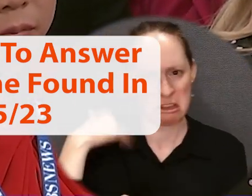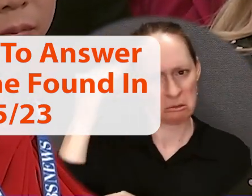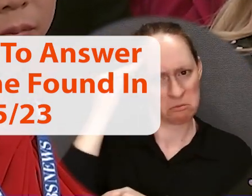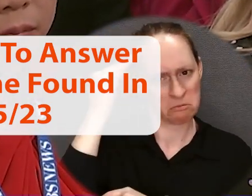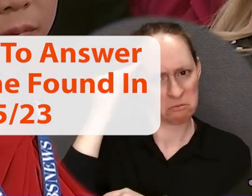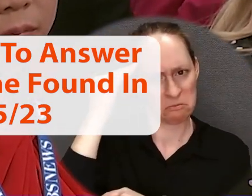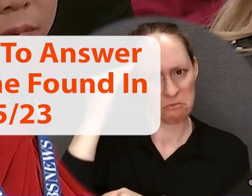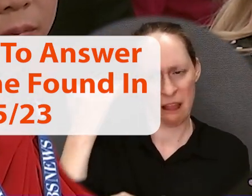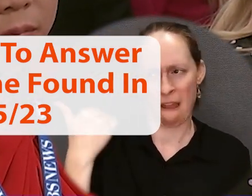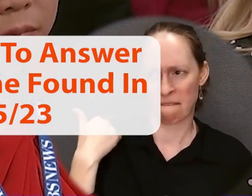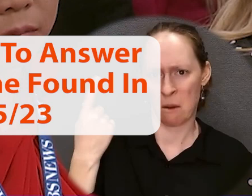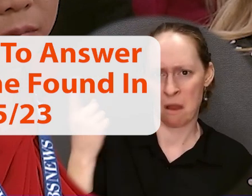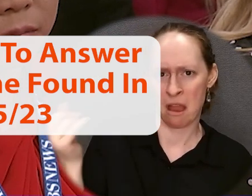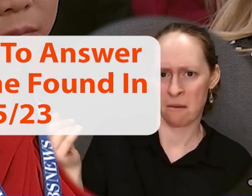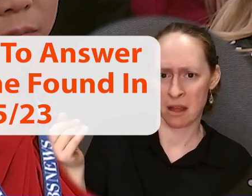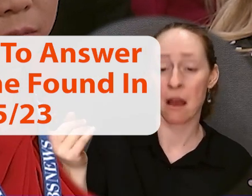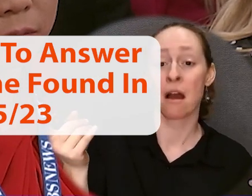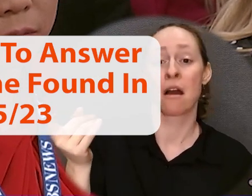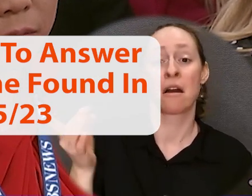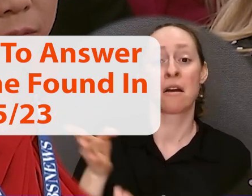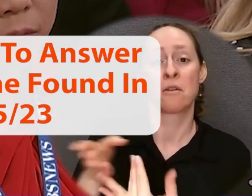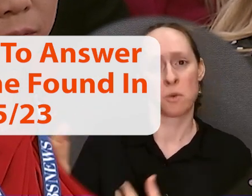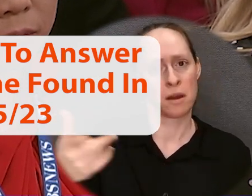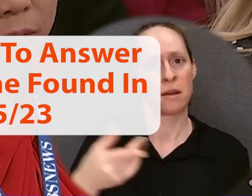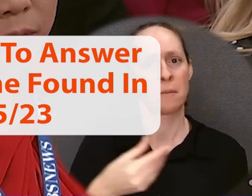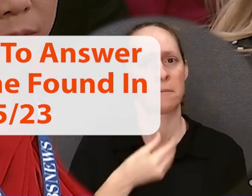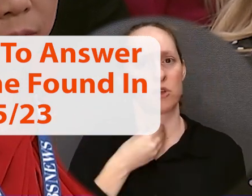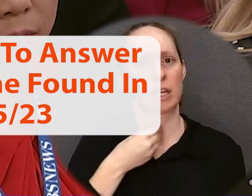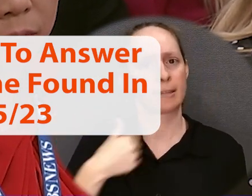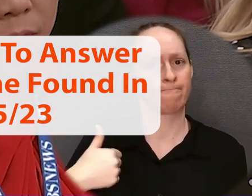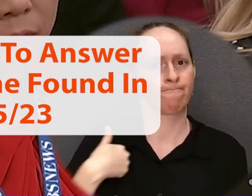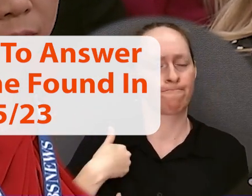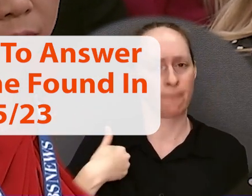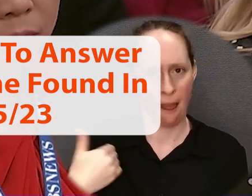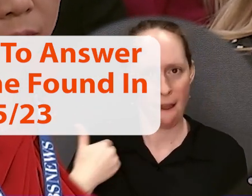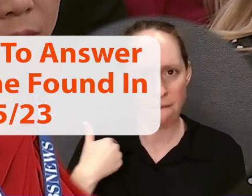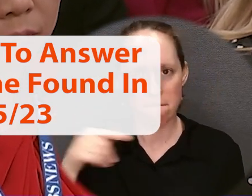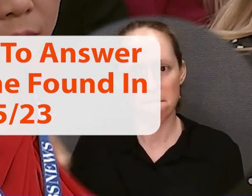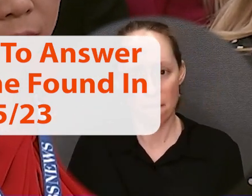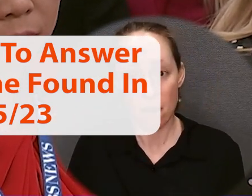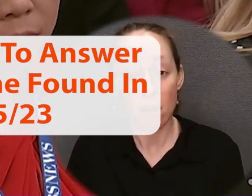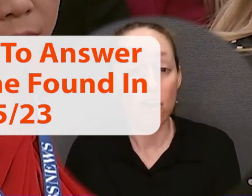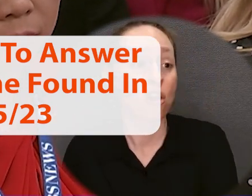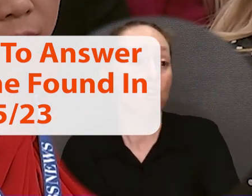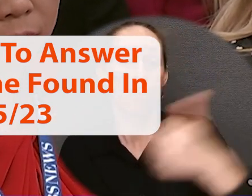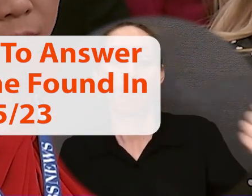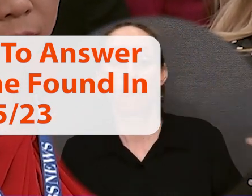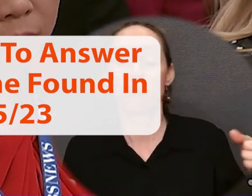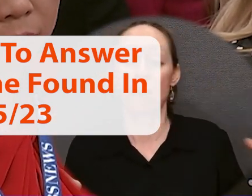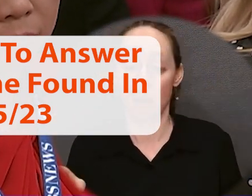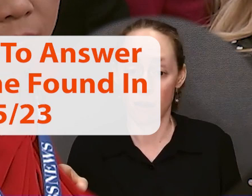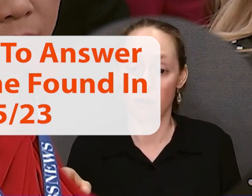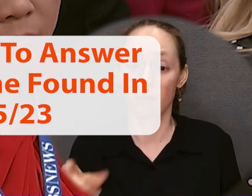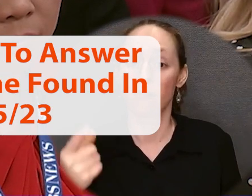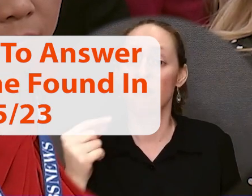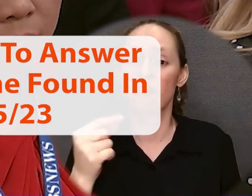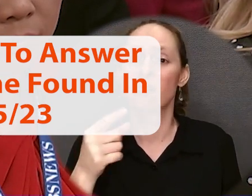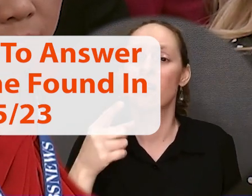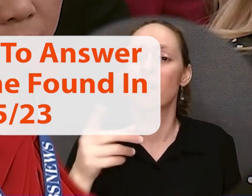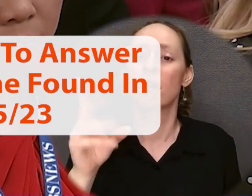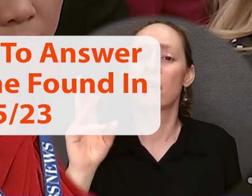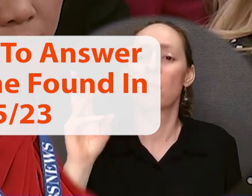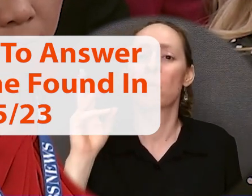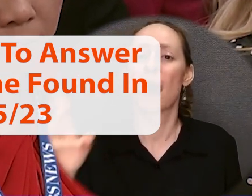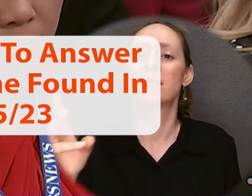right outside the driveway where the Marine stands when the president's in the West Wing, and there's another entrance off West Executive Avenue.